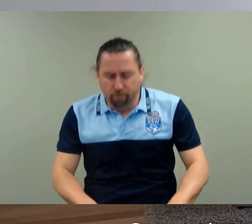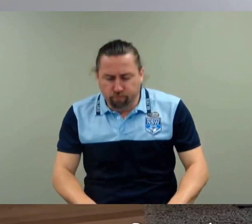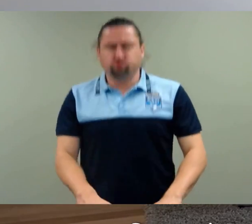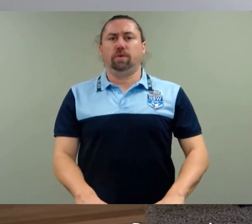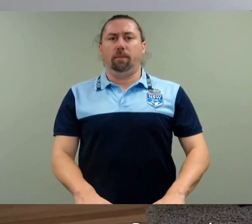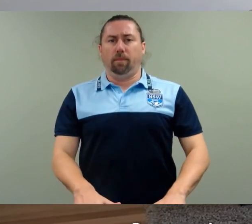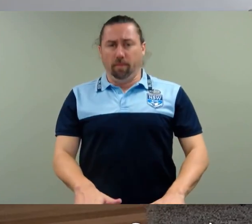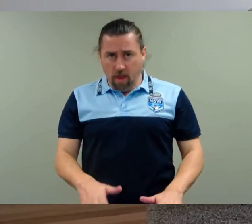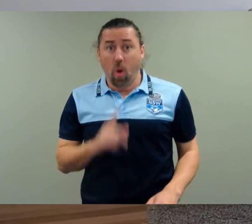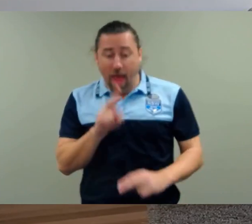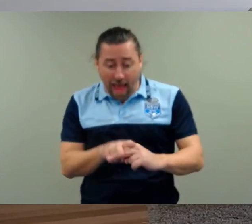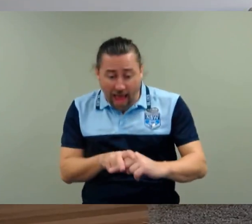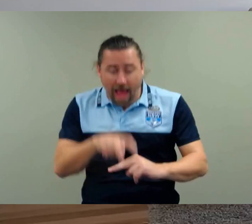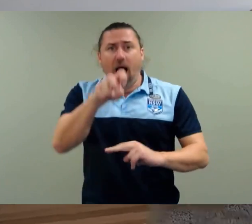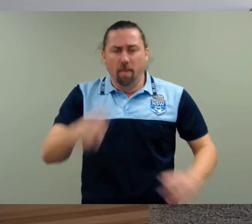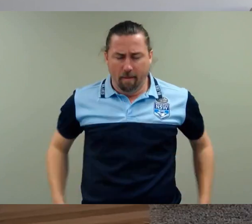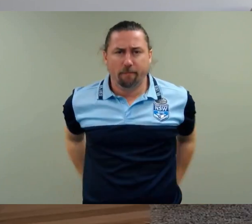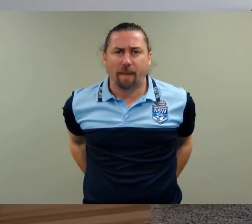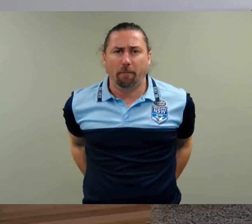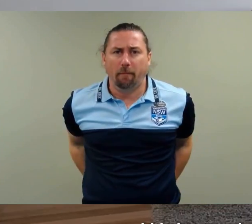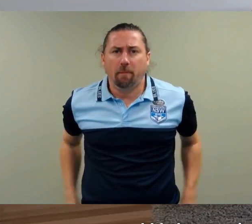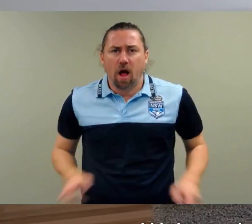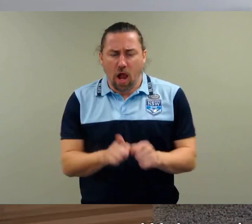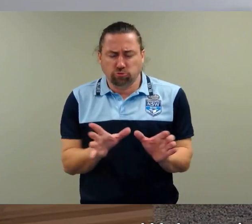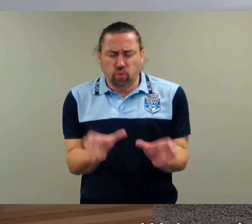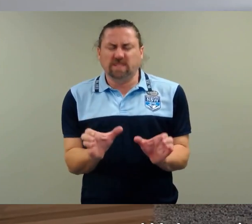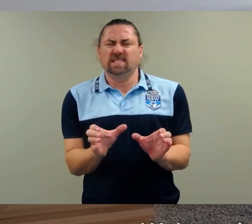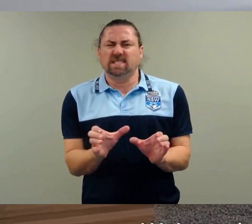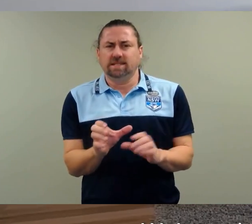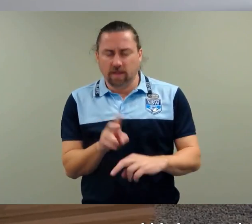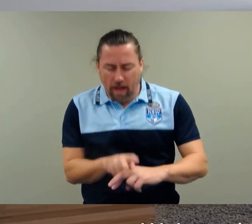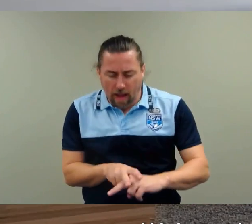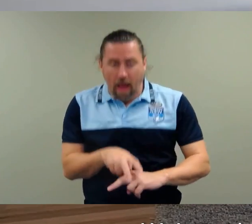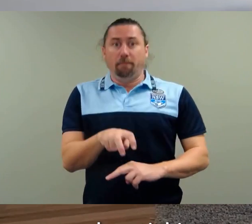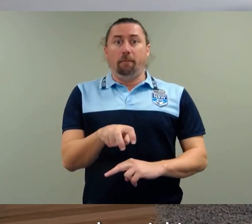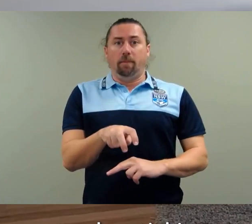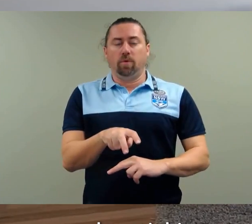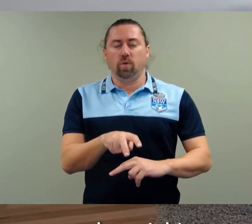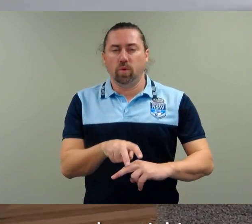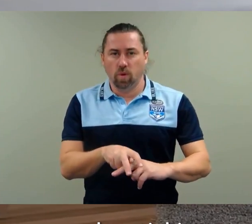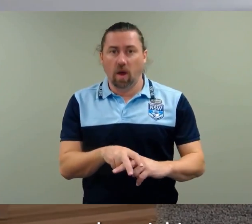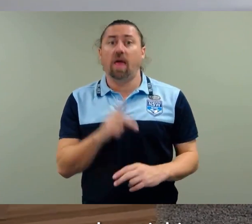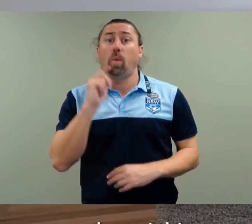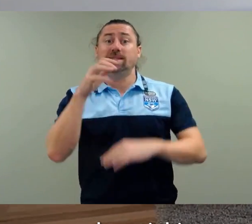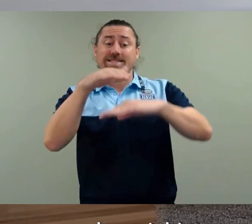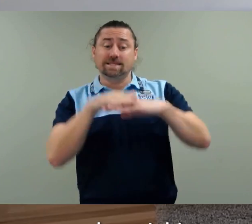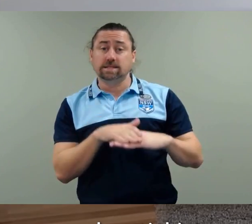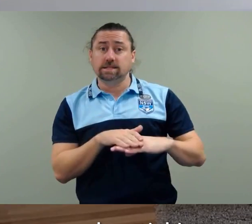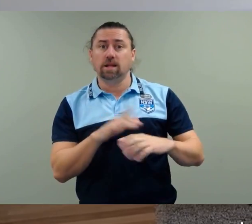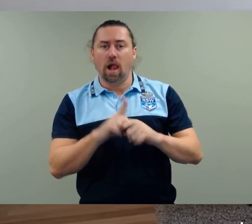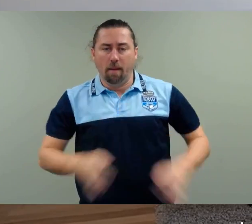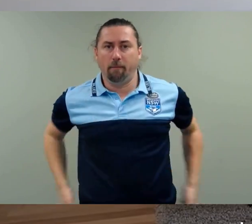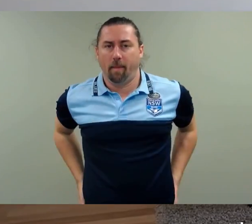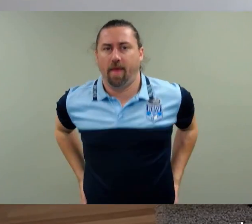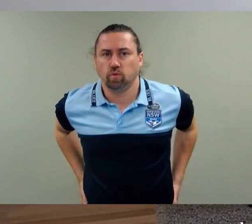squeezing your bottom cheeks together when standing up. We're going to reverse the movement by sticking your bottom out towards the